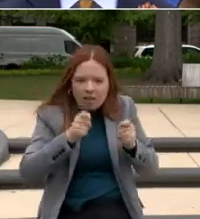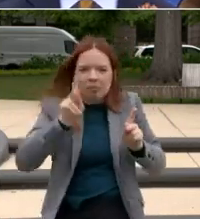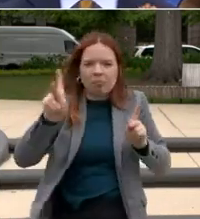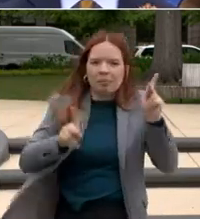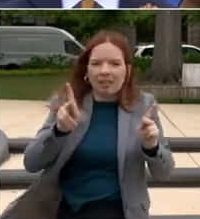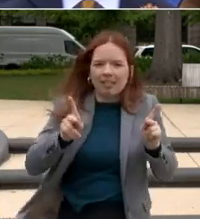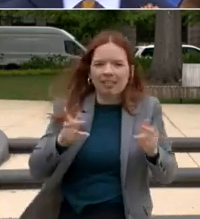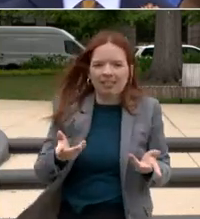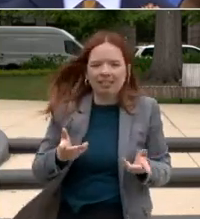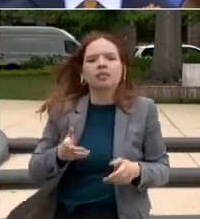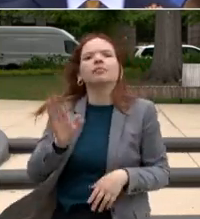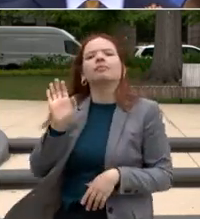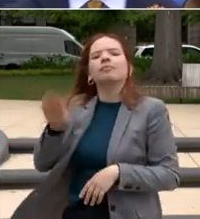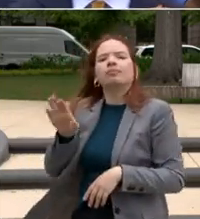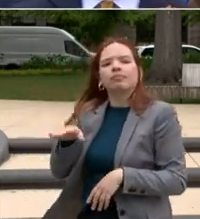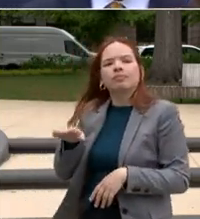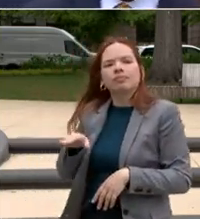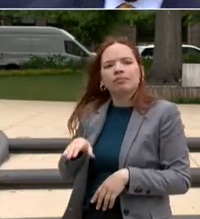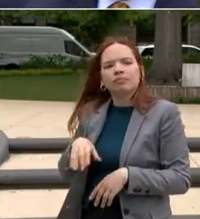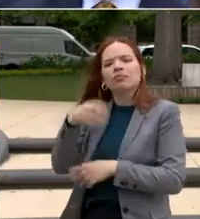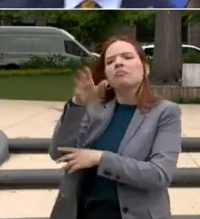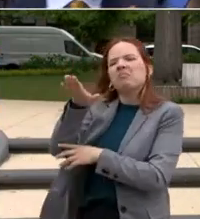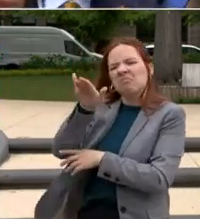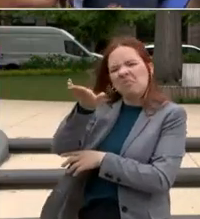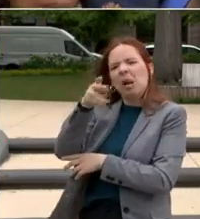Question for Councilmember Pinto. Yeah.